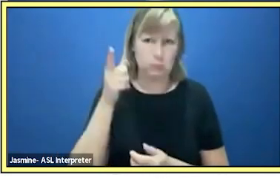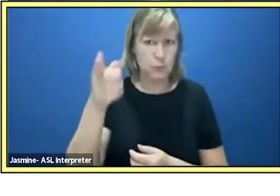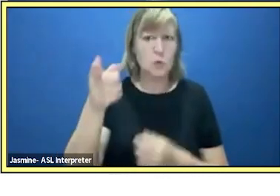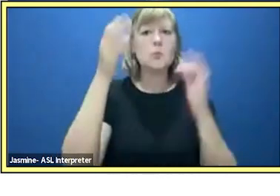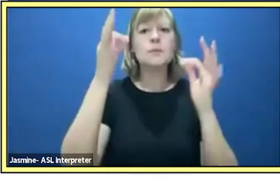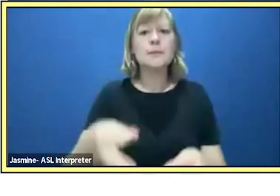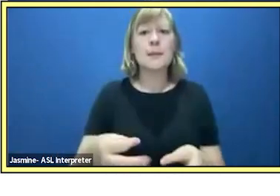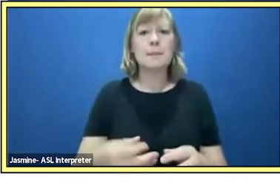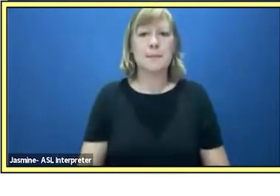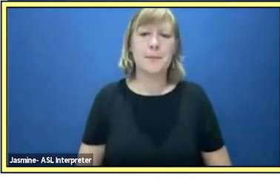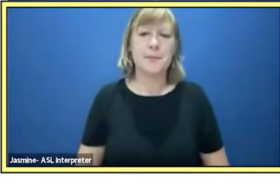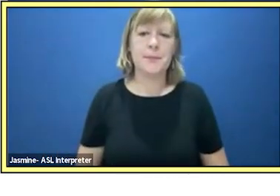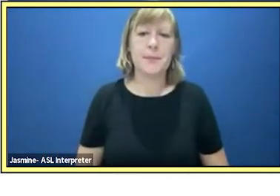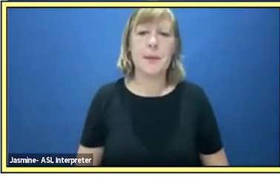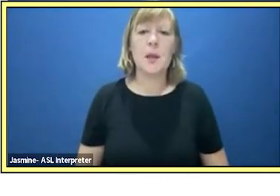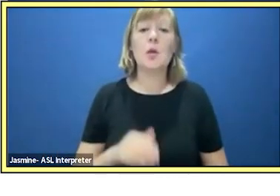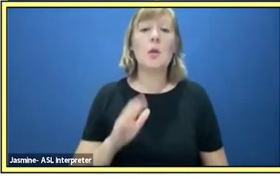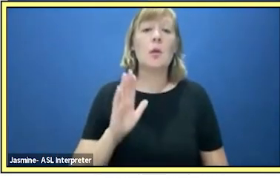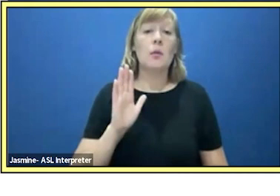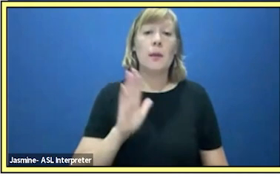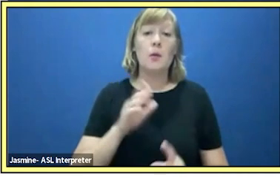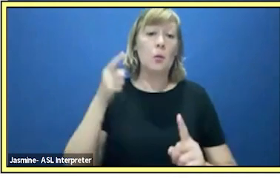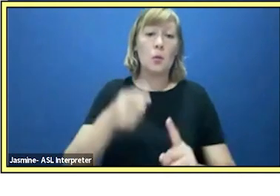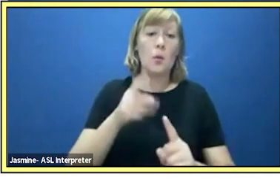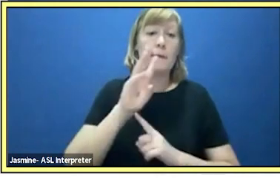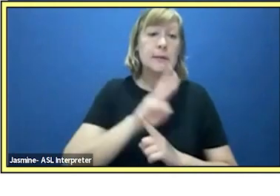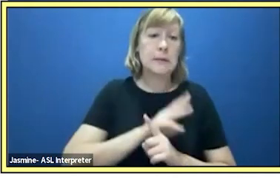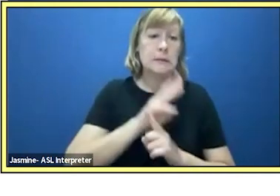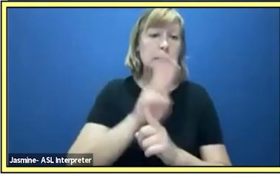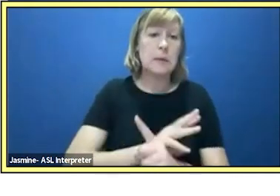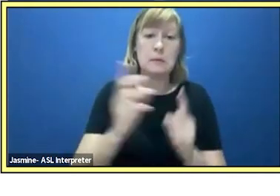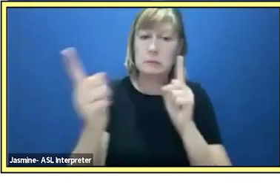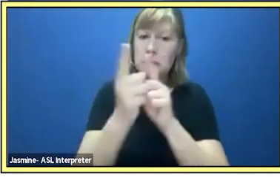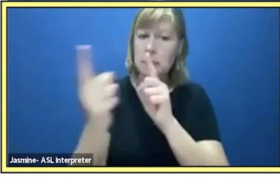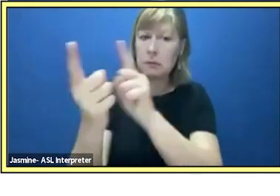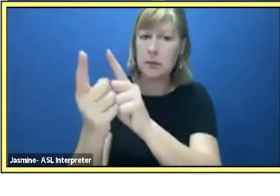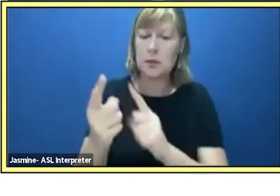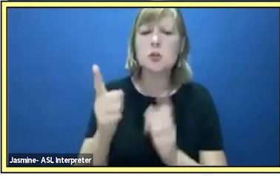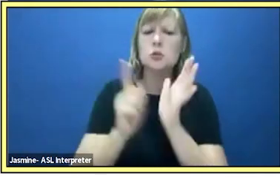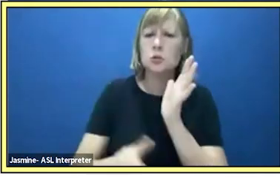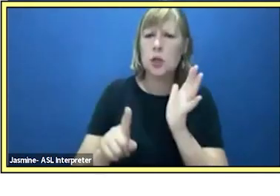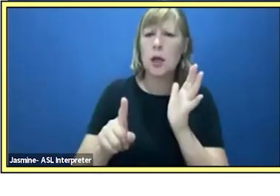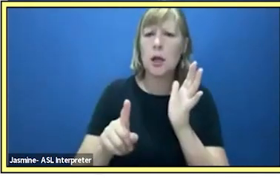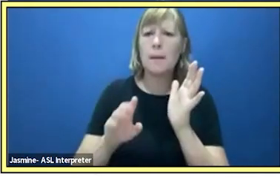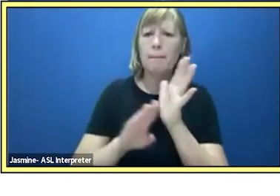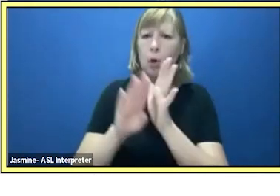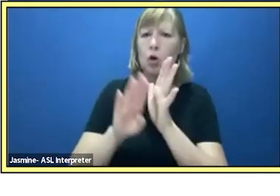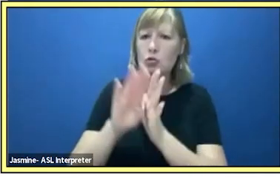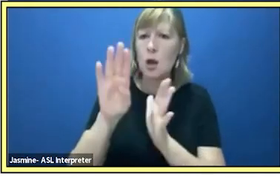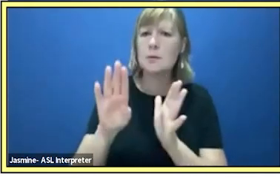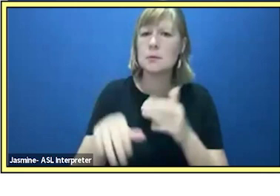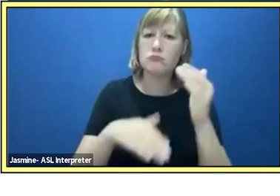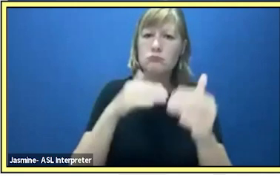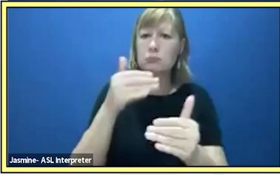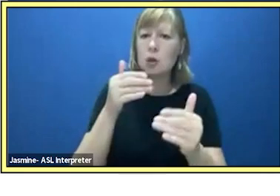sense. You drive that. And their goal there is to check in on your progress, make sure that the